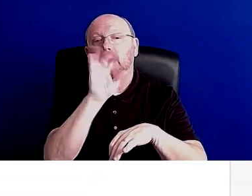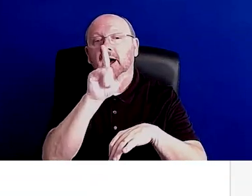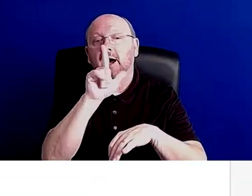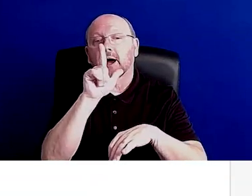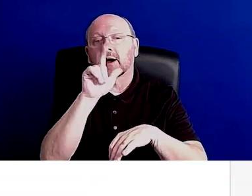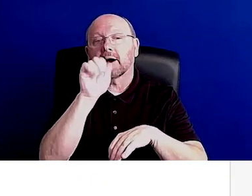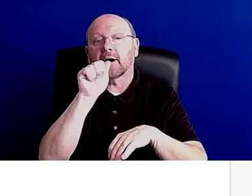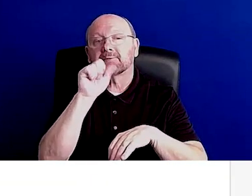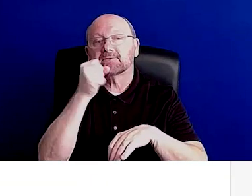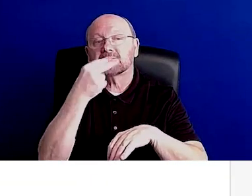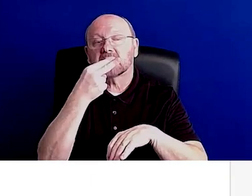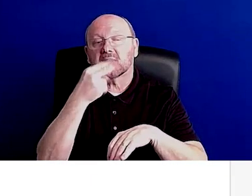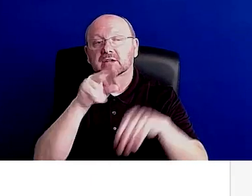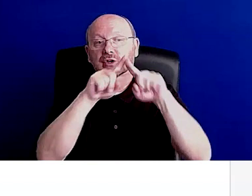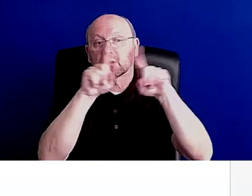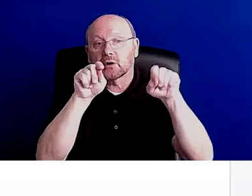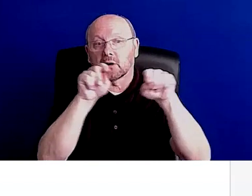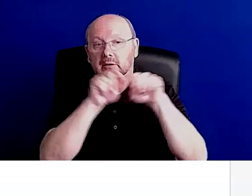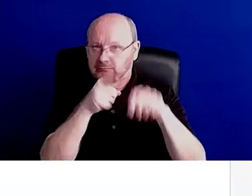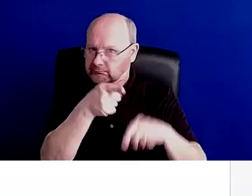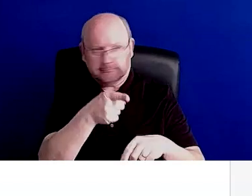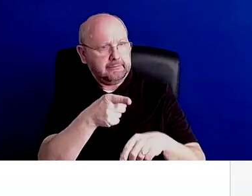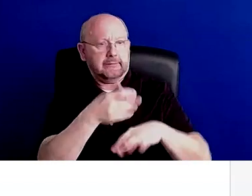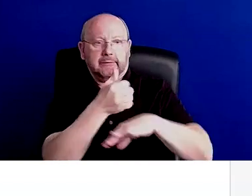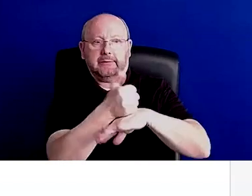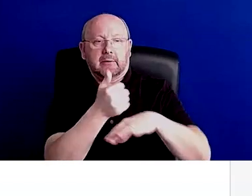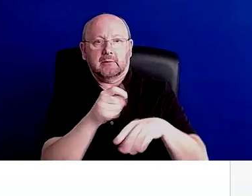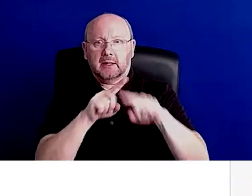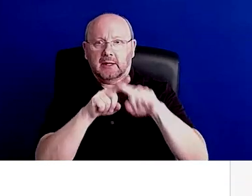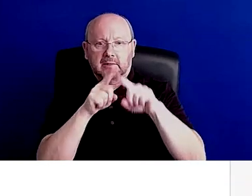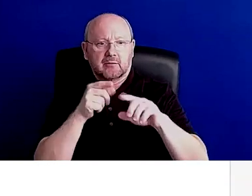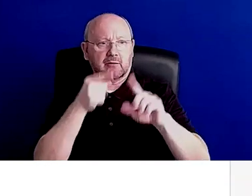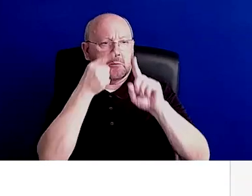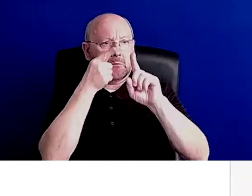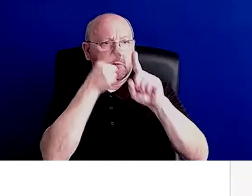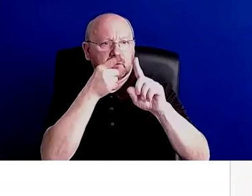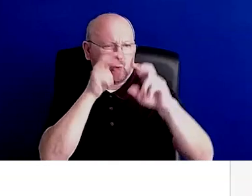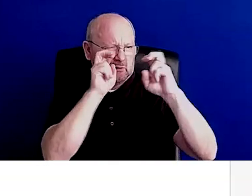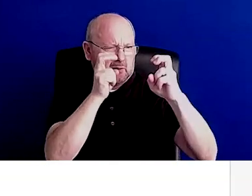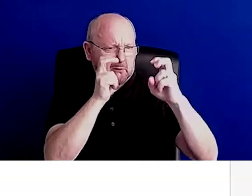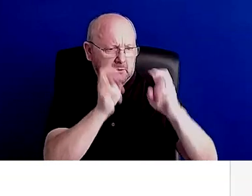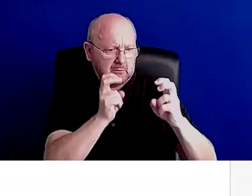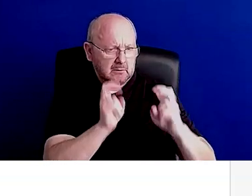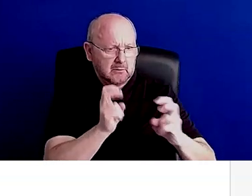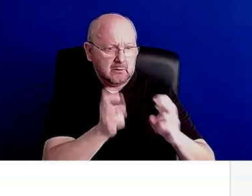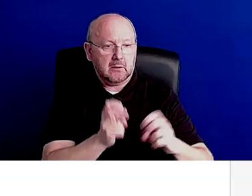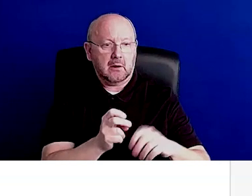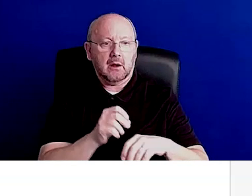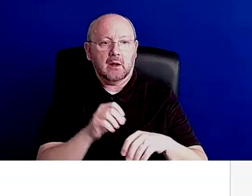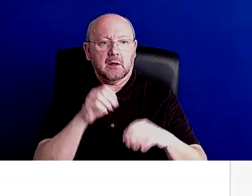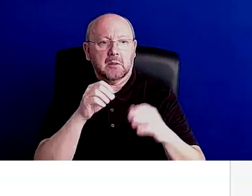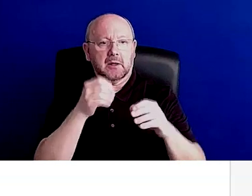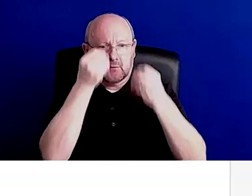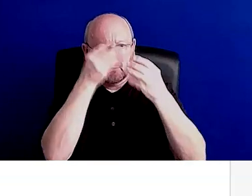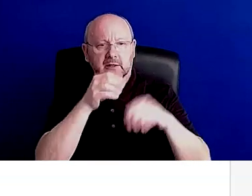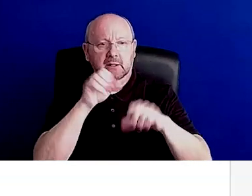topic within that PowerPoint? And it did just that. It gave me the different topics that I can put on the front and the back of a flashcard to use